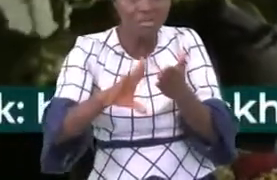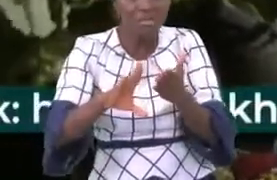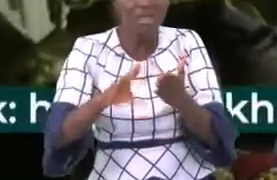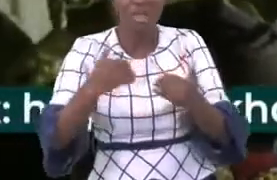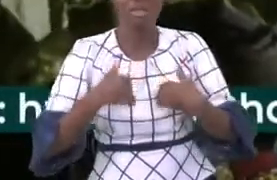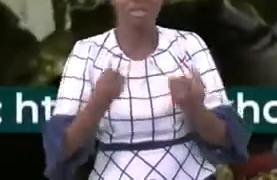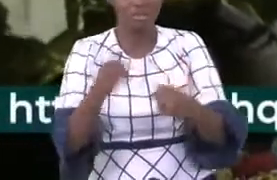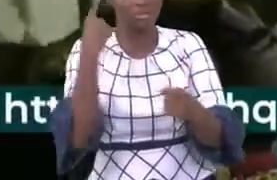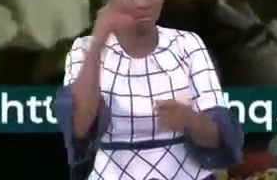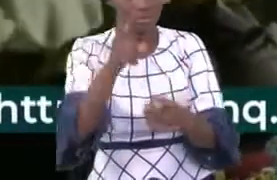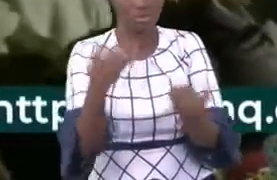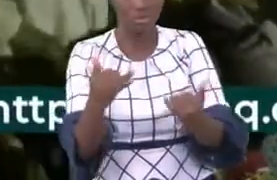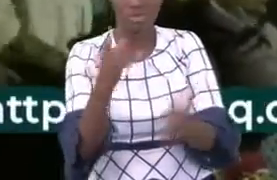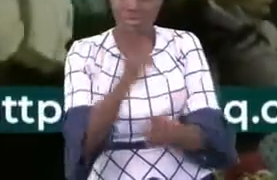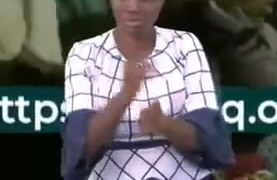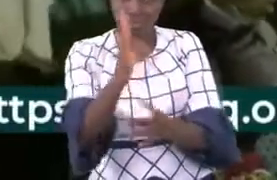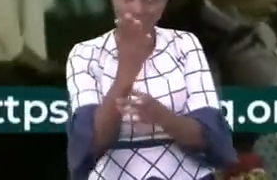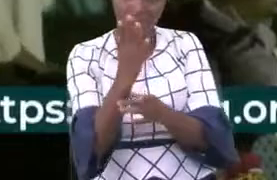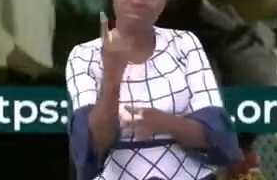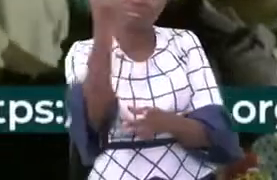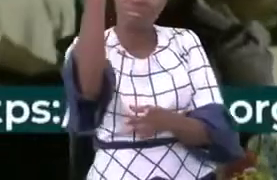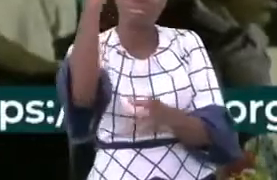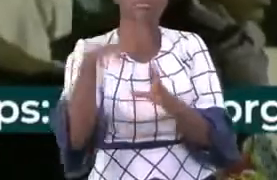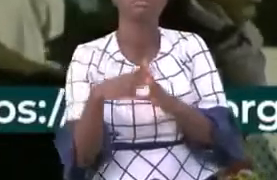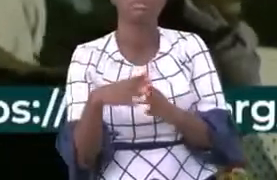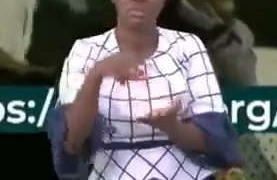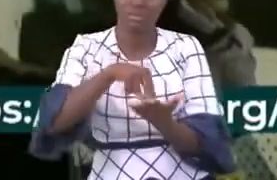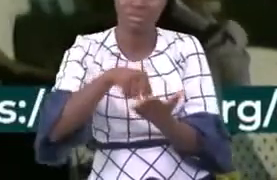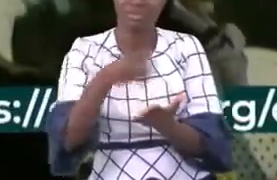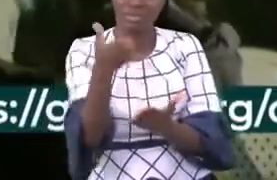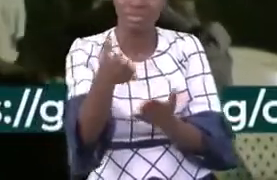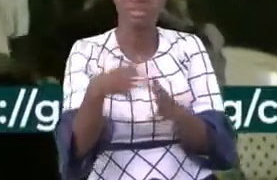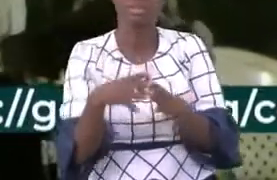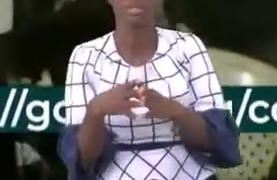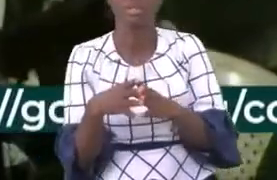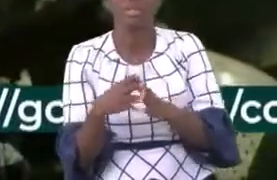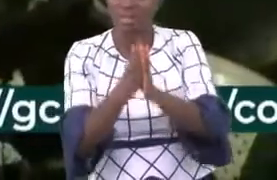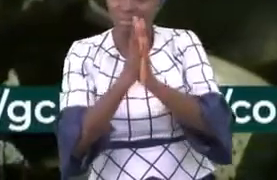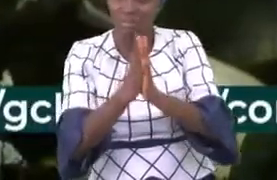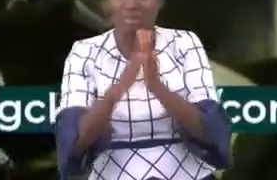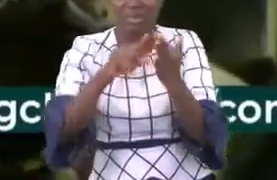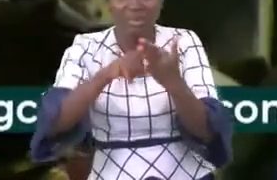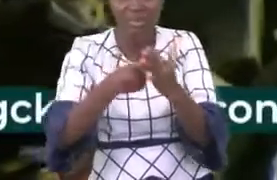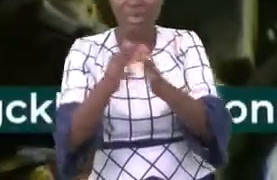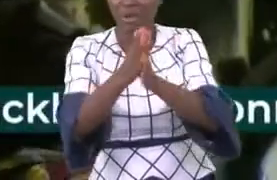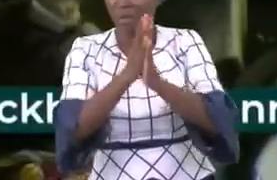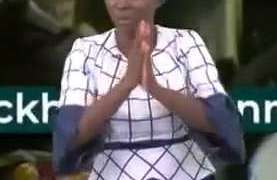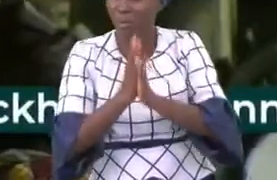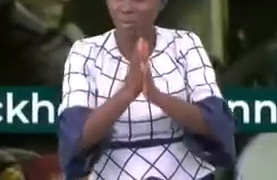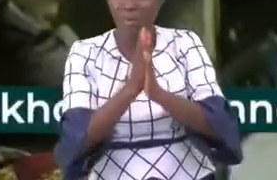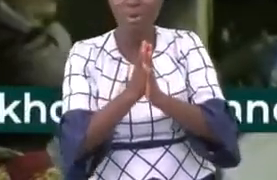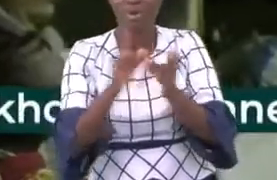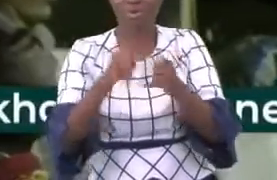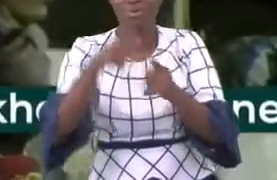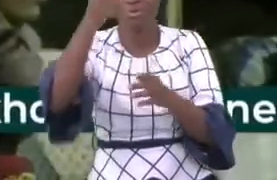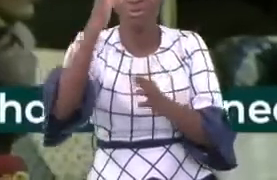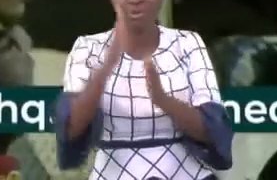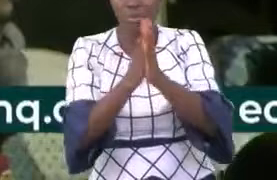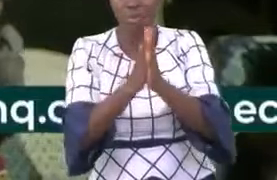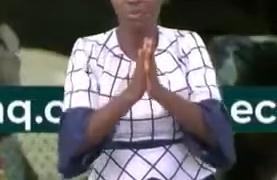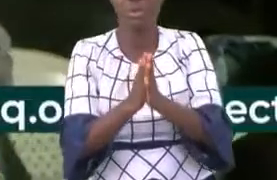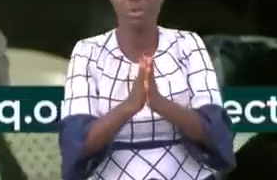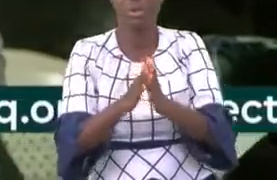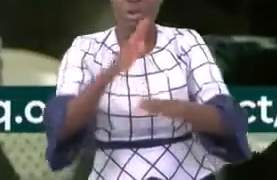there and call on the name of the Lord. While you are standing there, just say, Lord, I thank